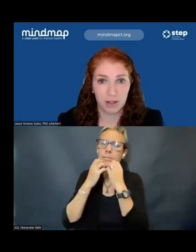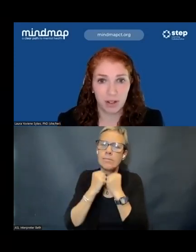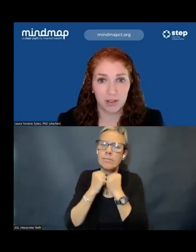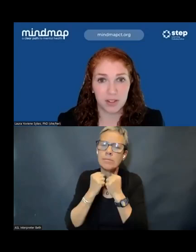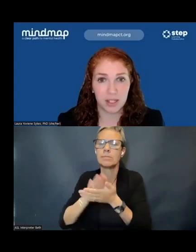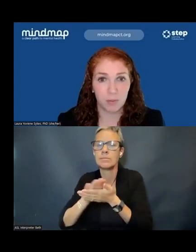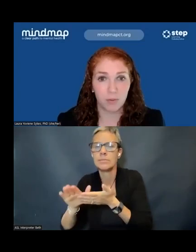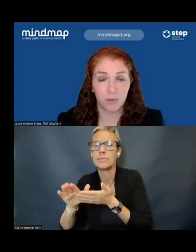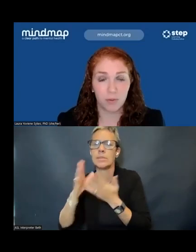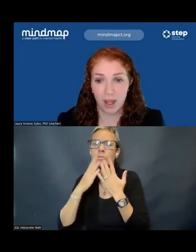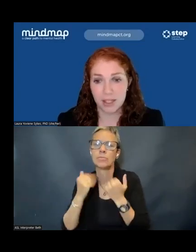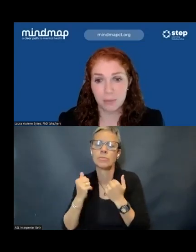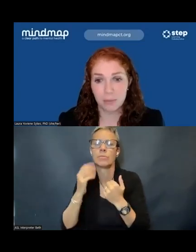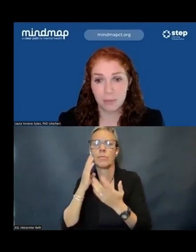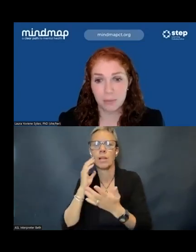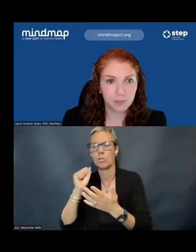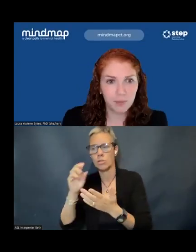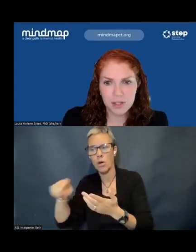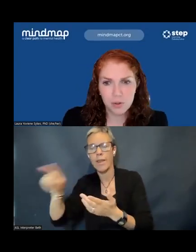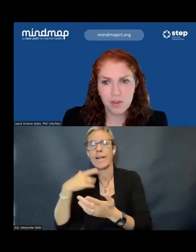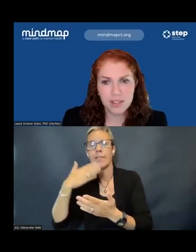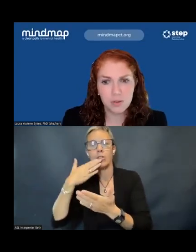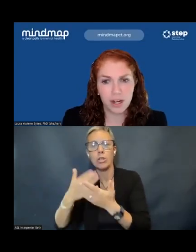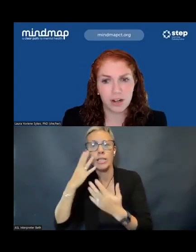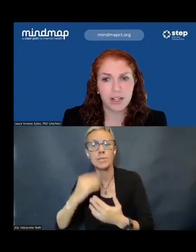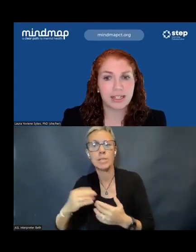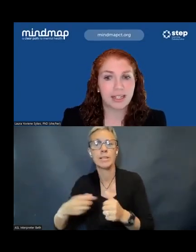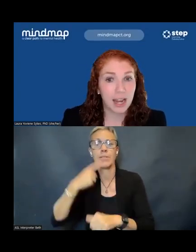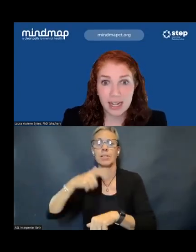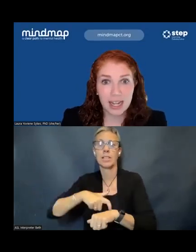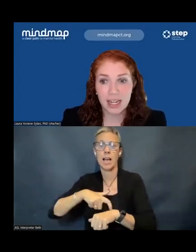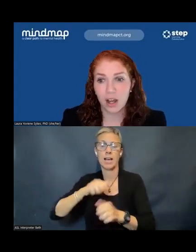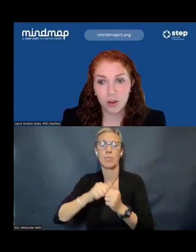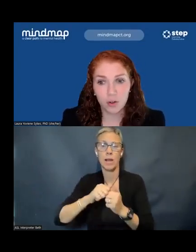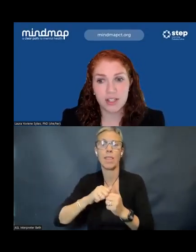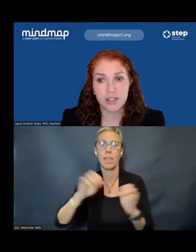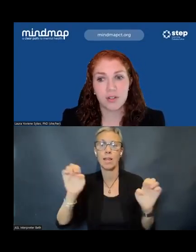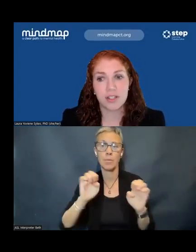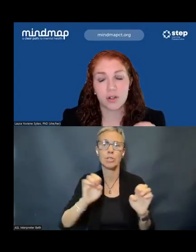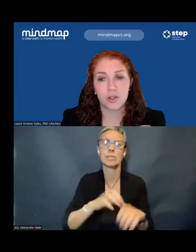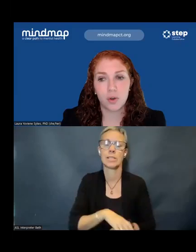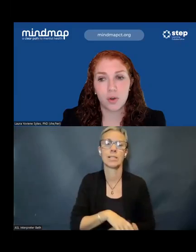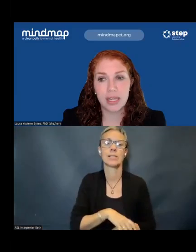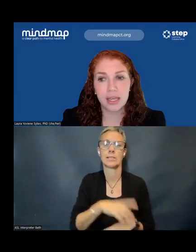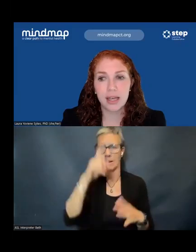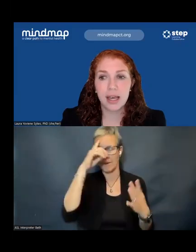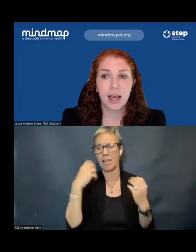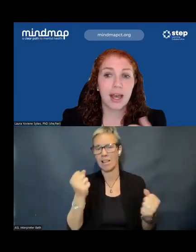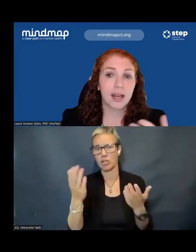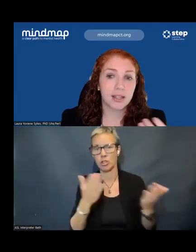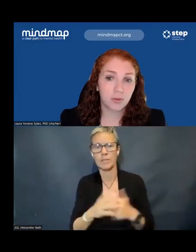experience with the mental health system from the onset. And so this is where 988 and other crisis services are so